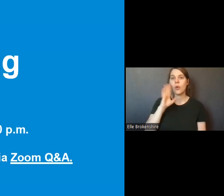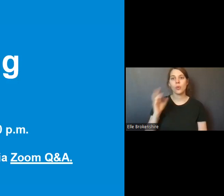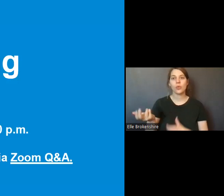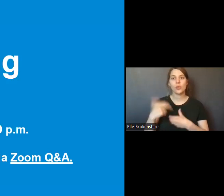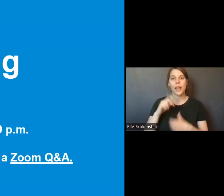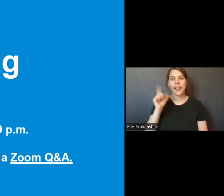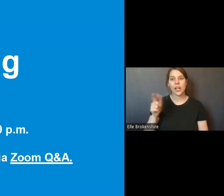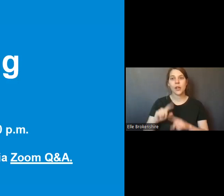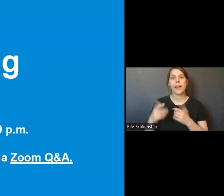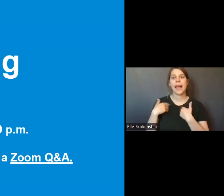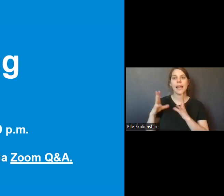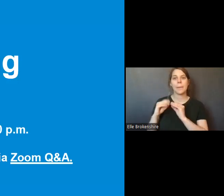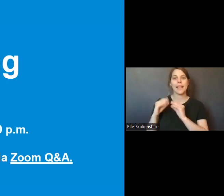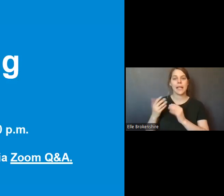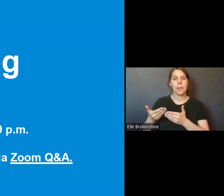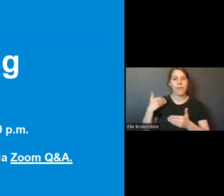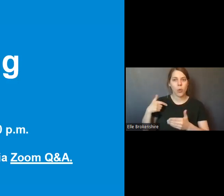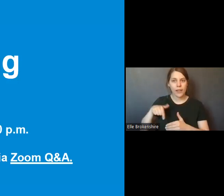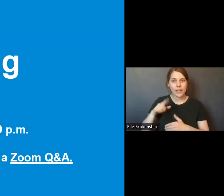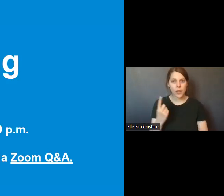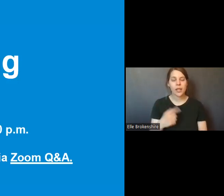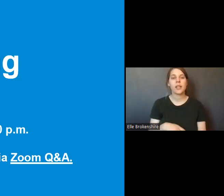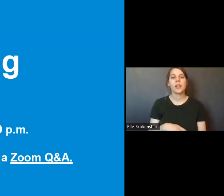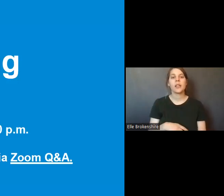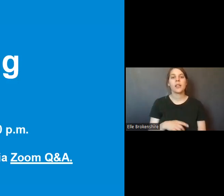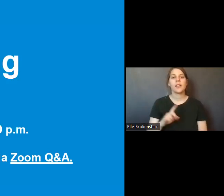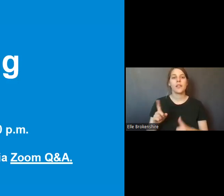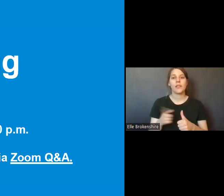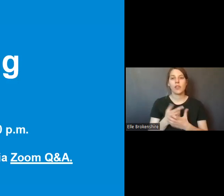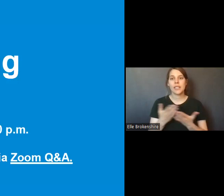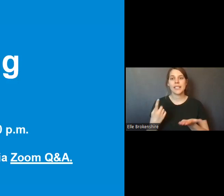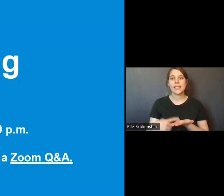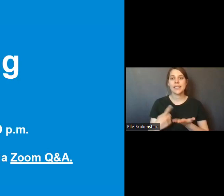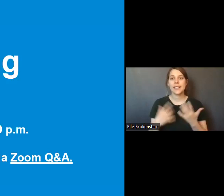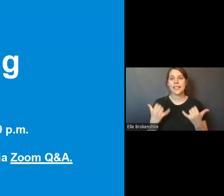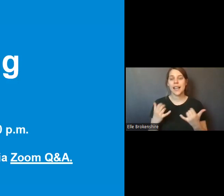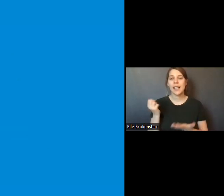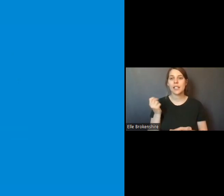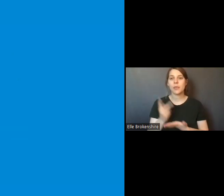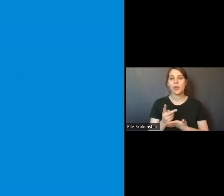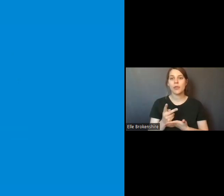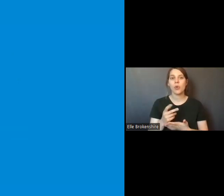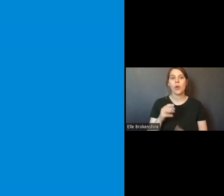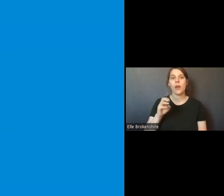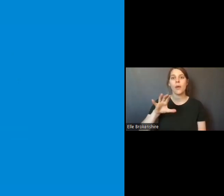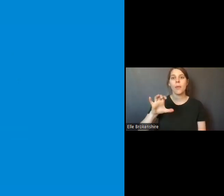run over. Our first order of business today is approval of the March